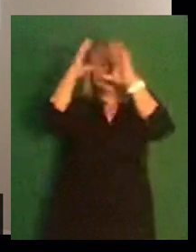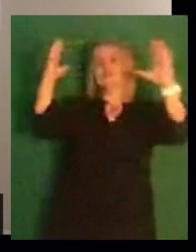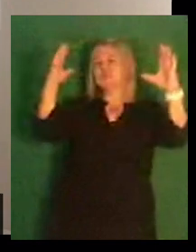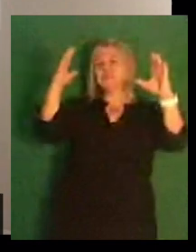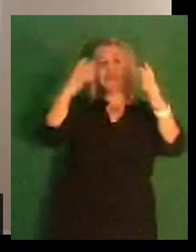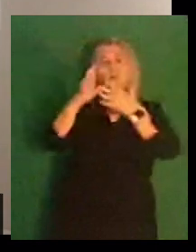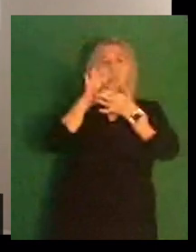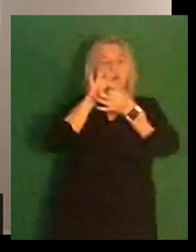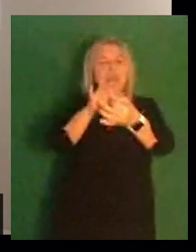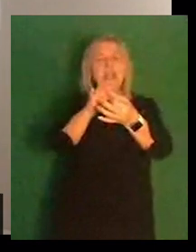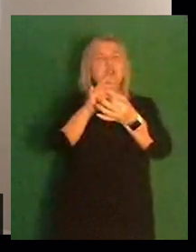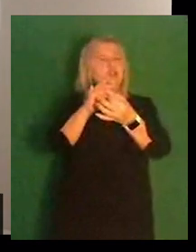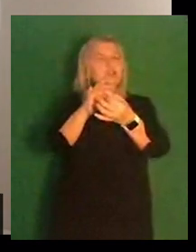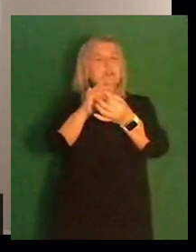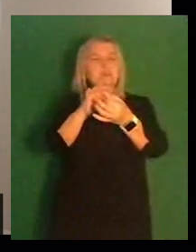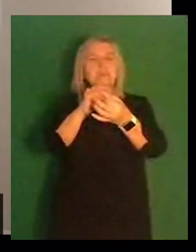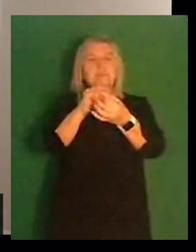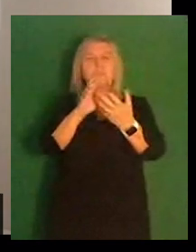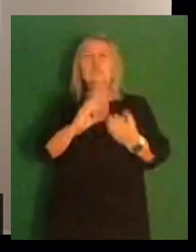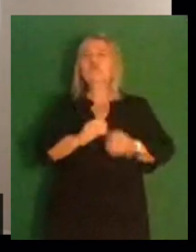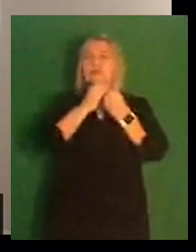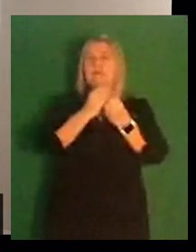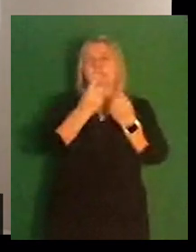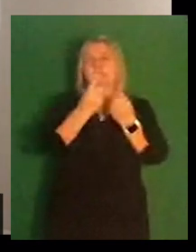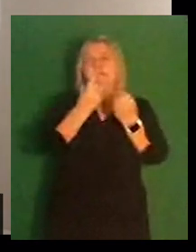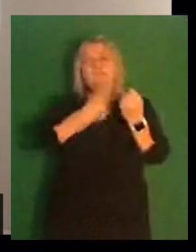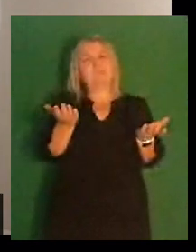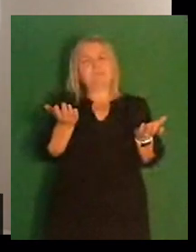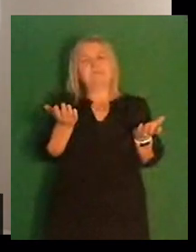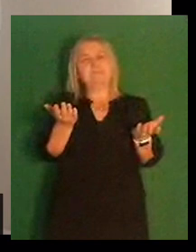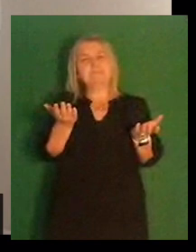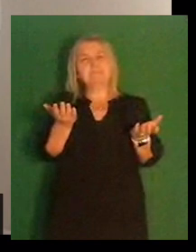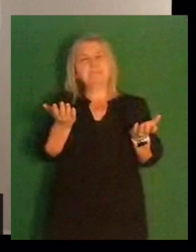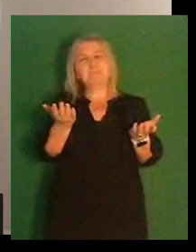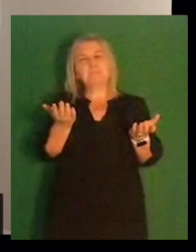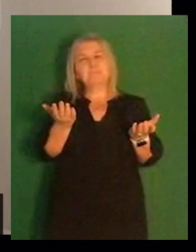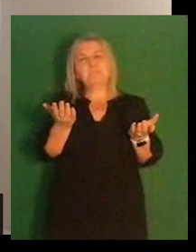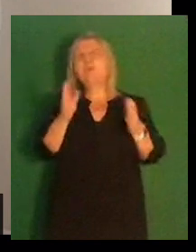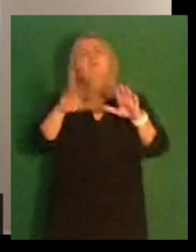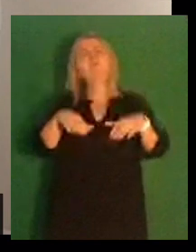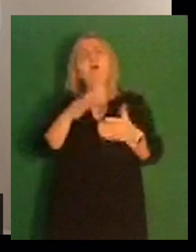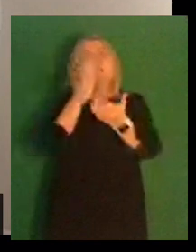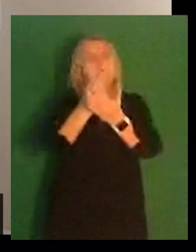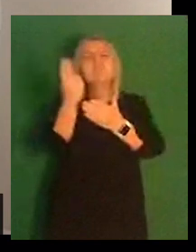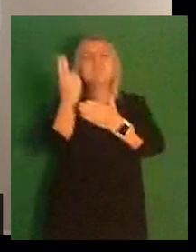one's creative self, and, you know, not in even in a strictly artistic sense, but